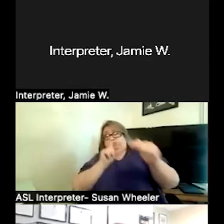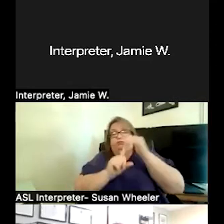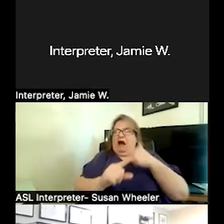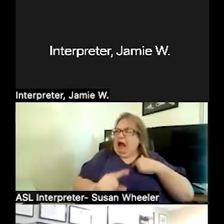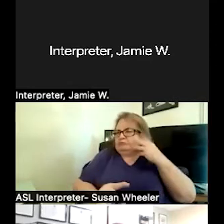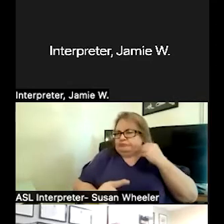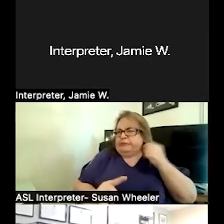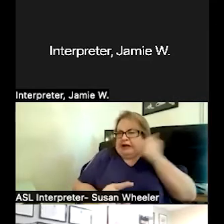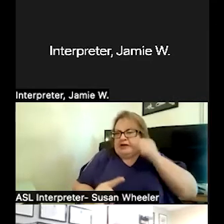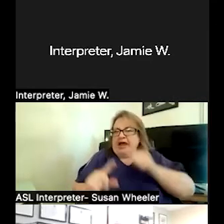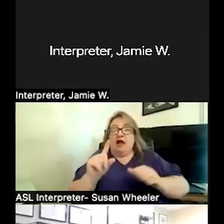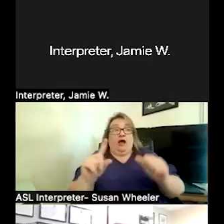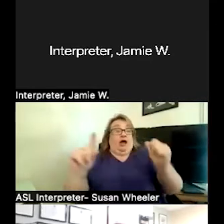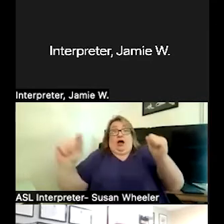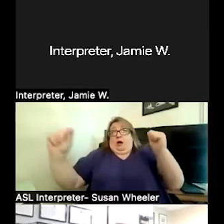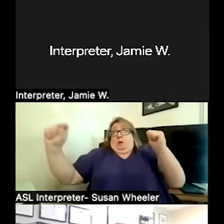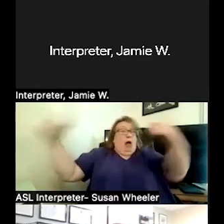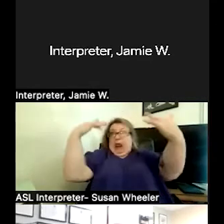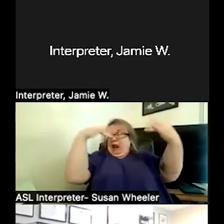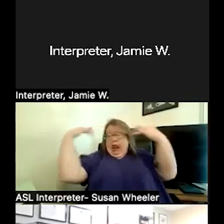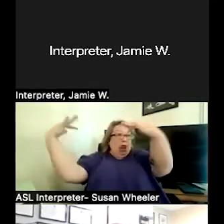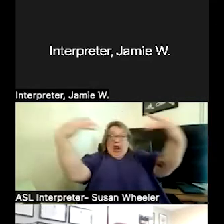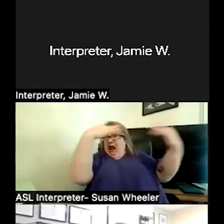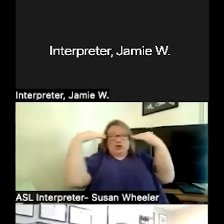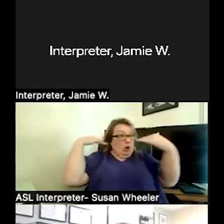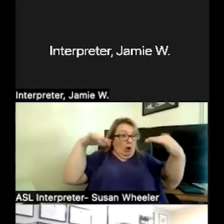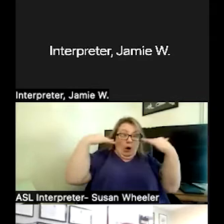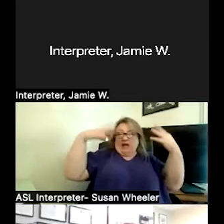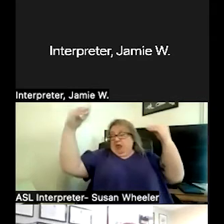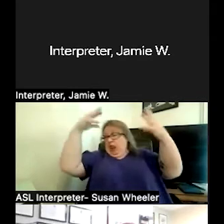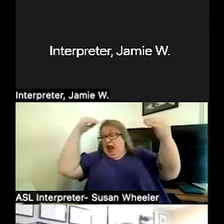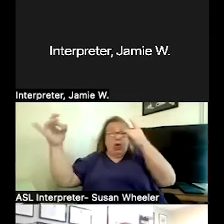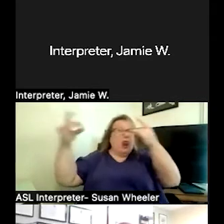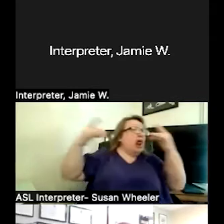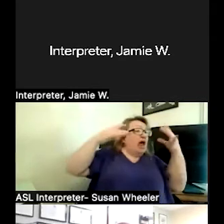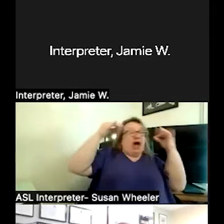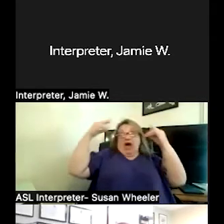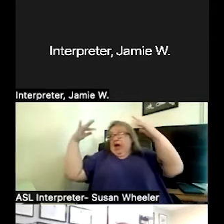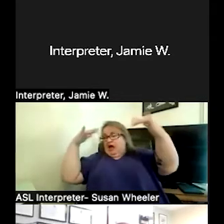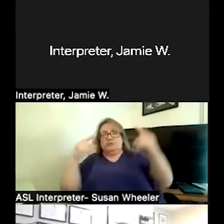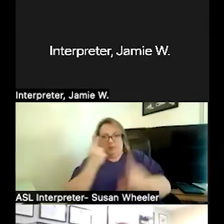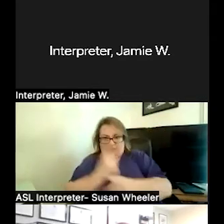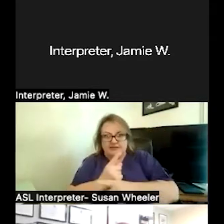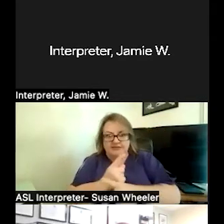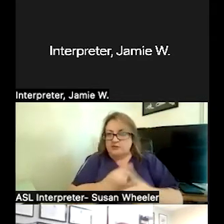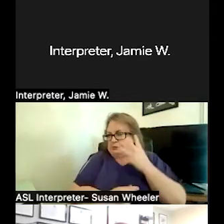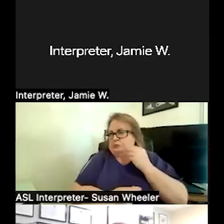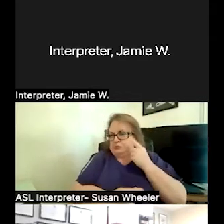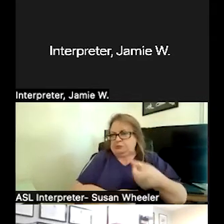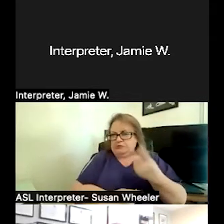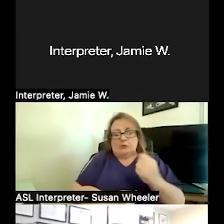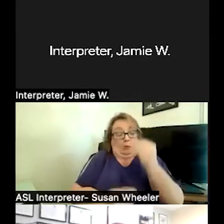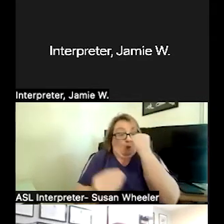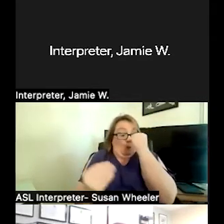There's a lot of activity going on. There's a lot of noises. There's a lot of, it's very